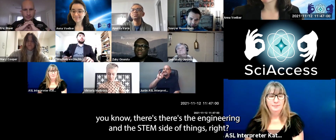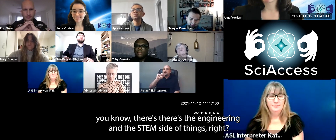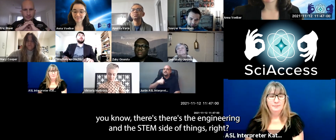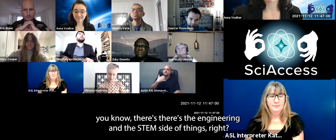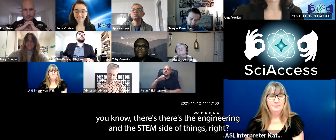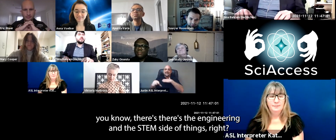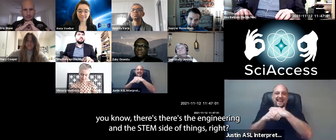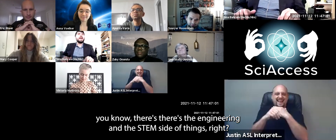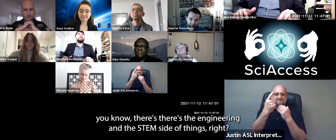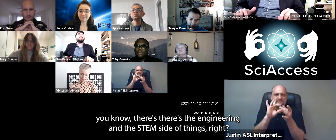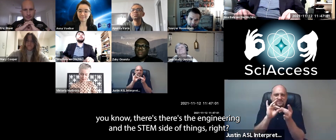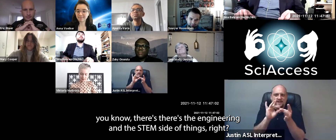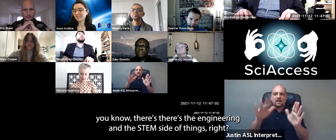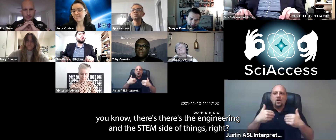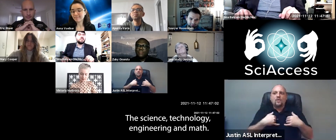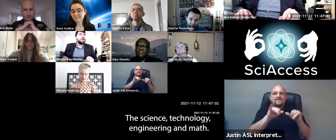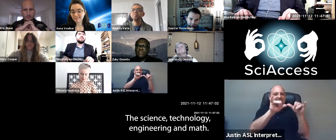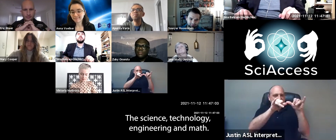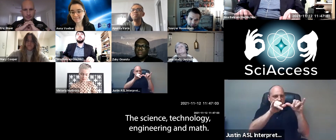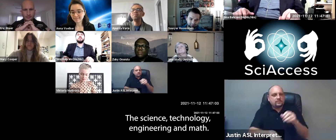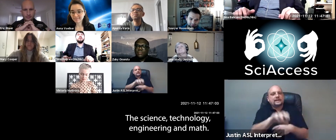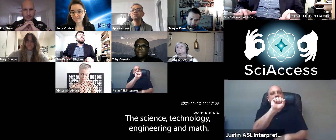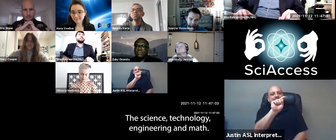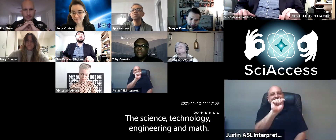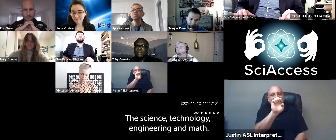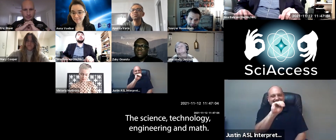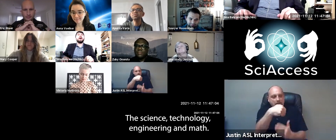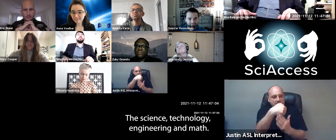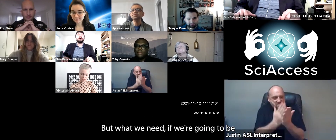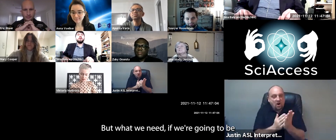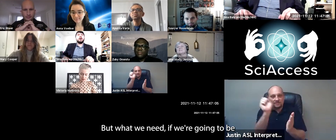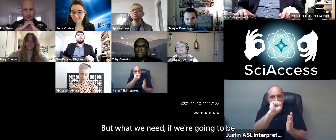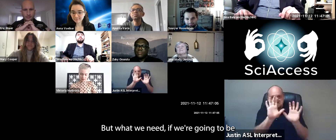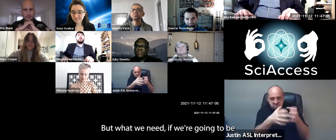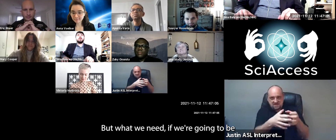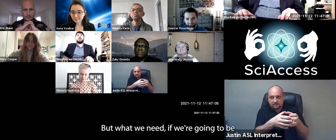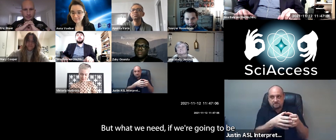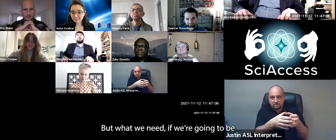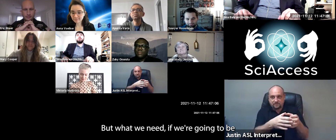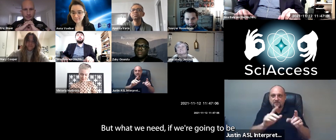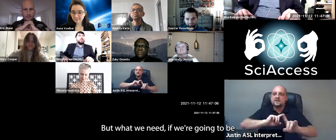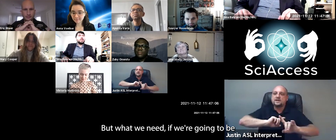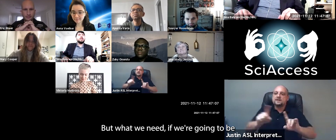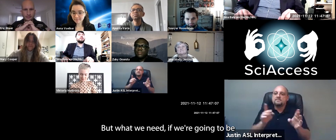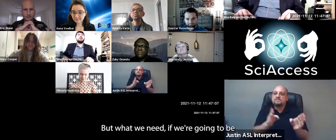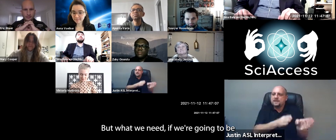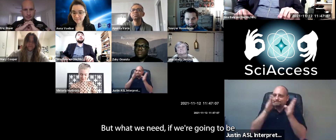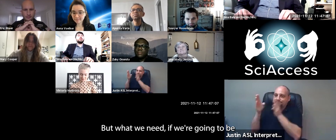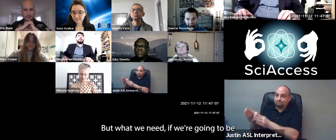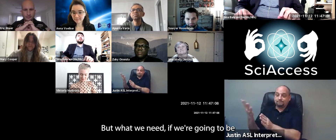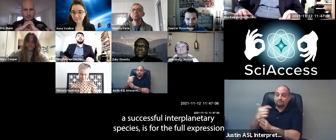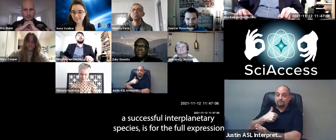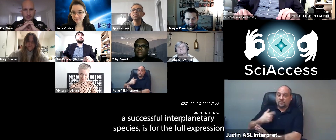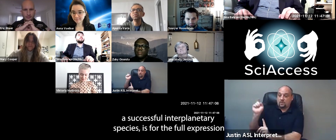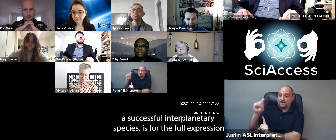the engineering and the STEM side of things, right? The science, technology, engineering, and math. But what we need if we're going